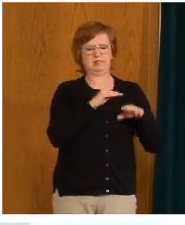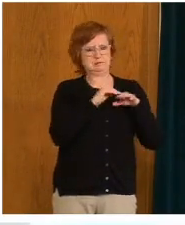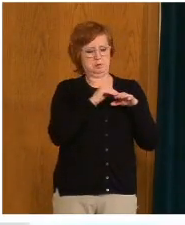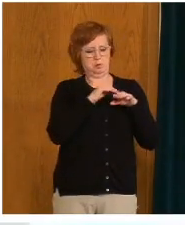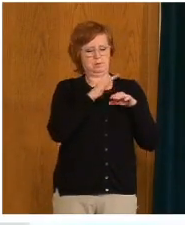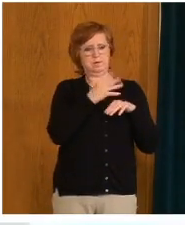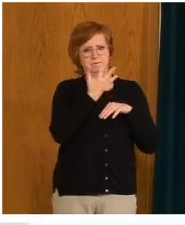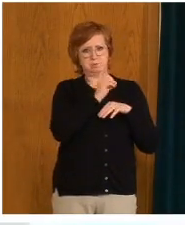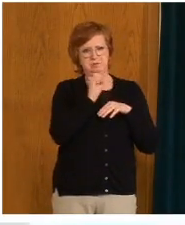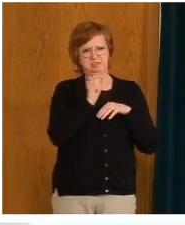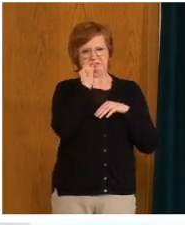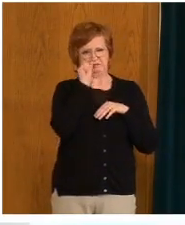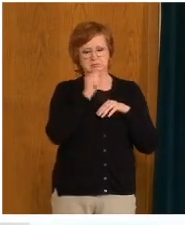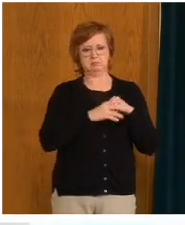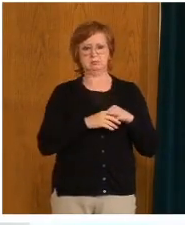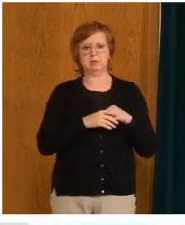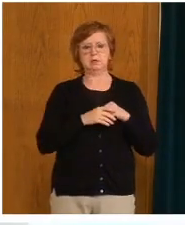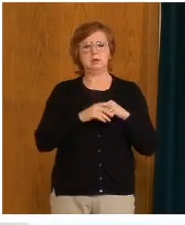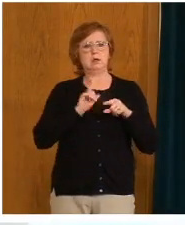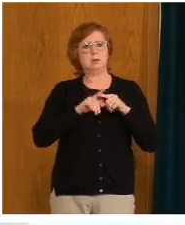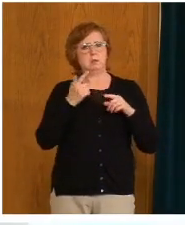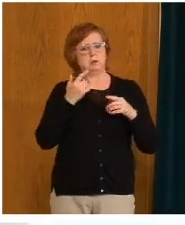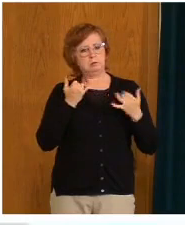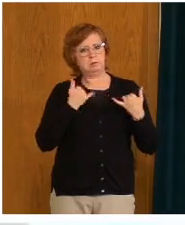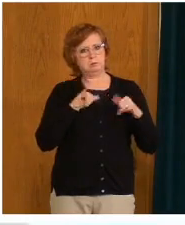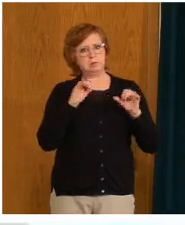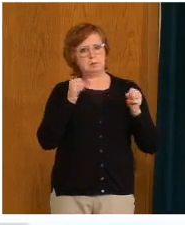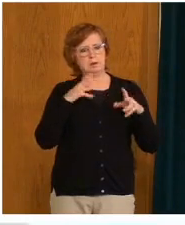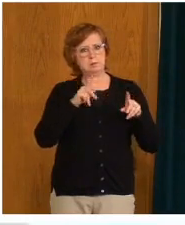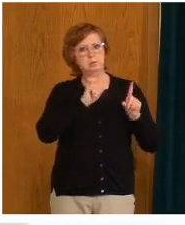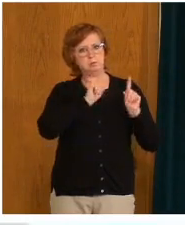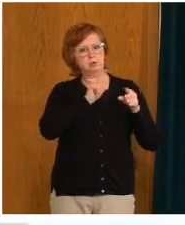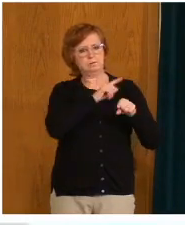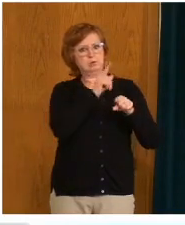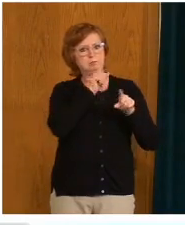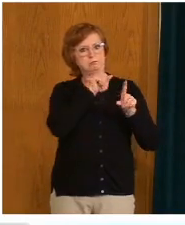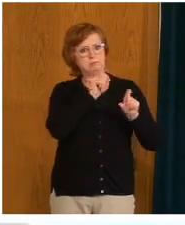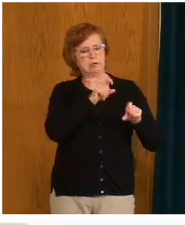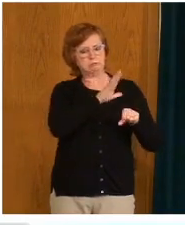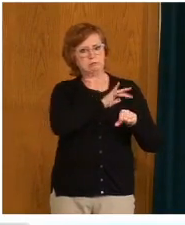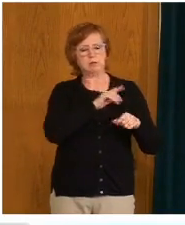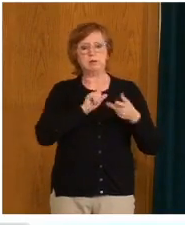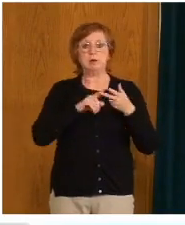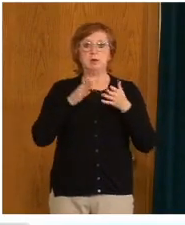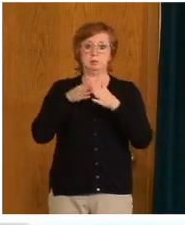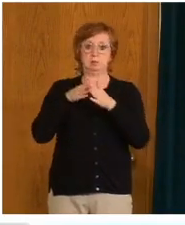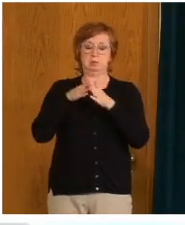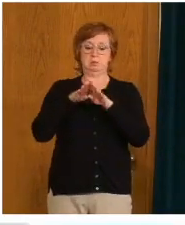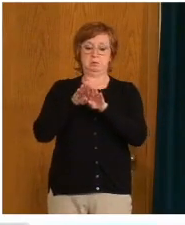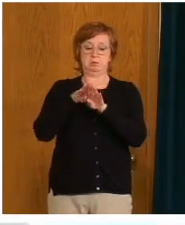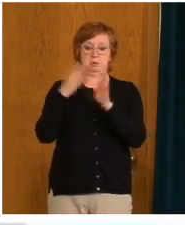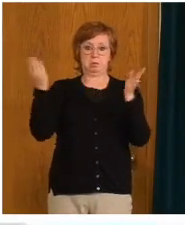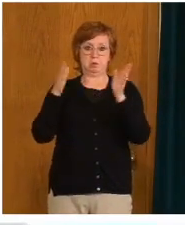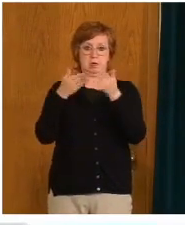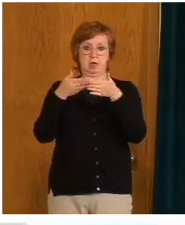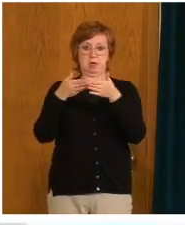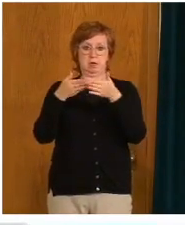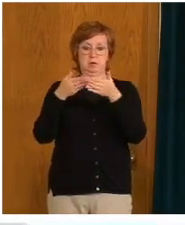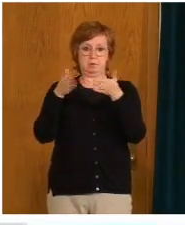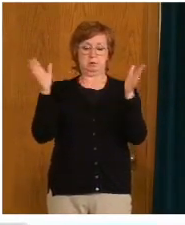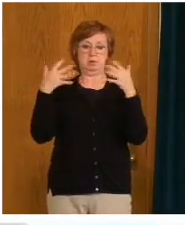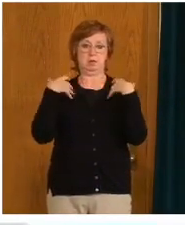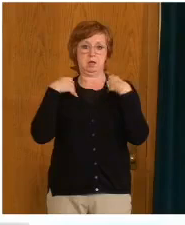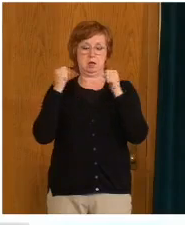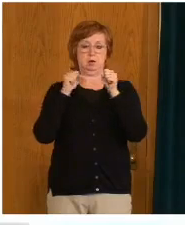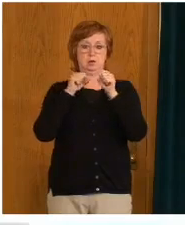remain high. So a lot of these public health measures are being relaxed in step 1 and later in step 2. But I would urge